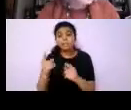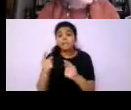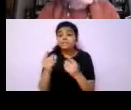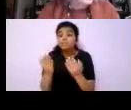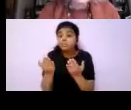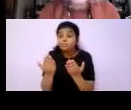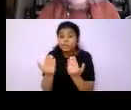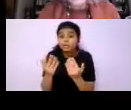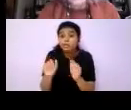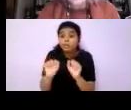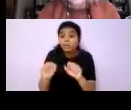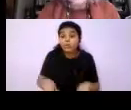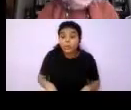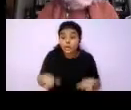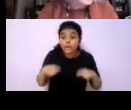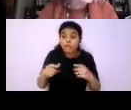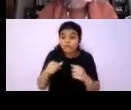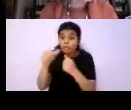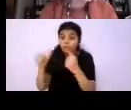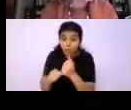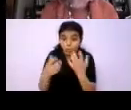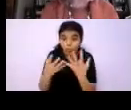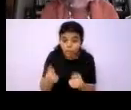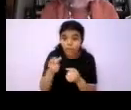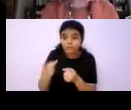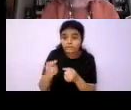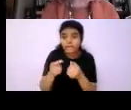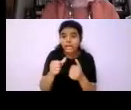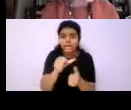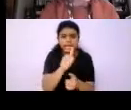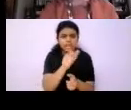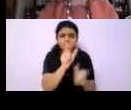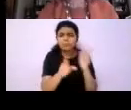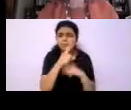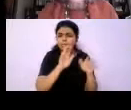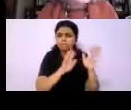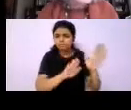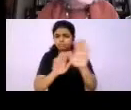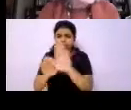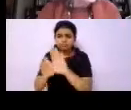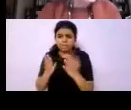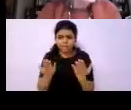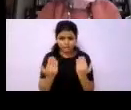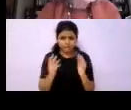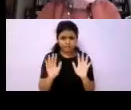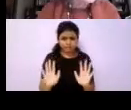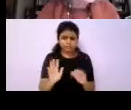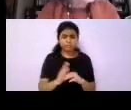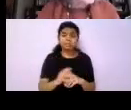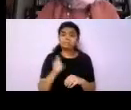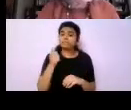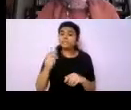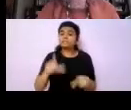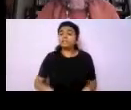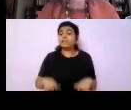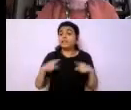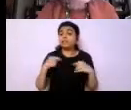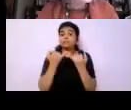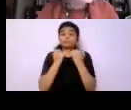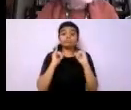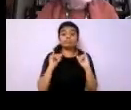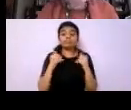any human life, our inevitable dependency. At best, life can be independent to